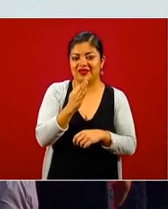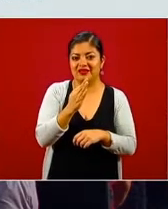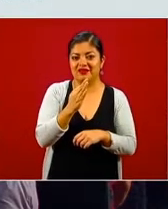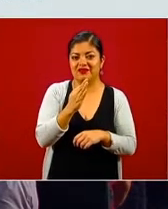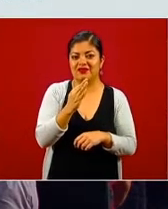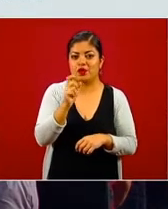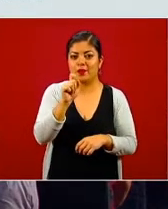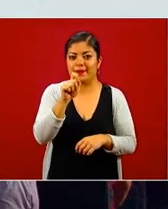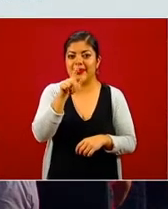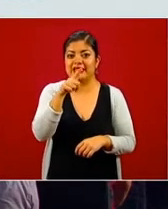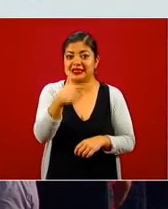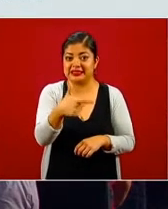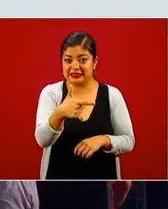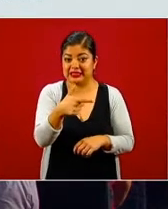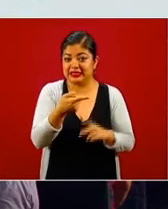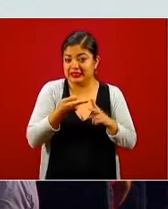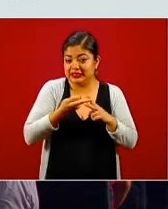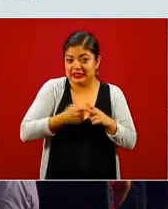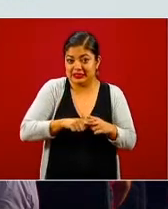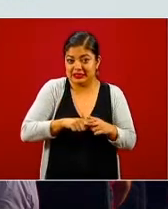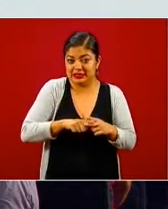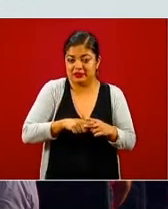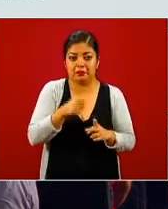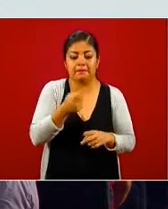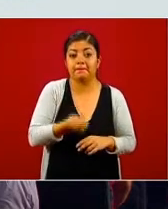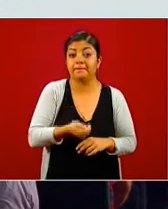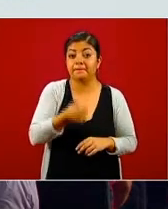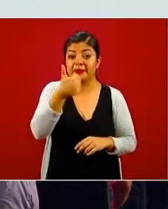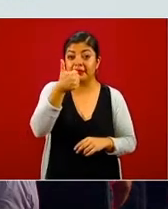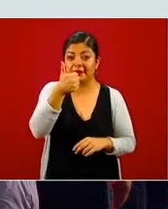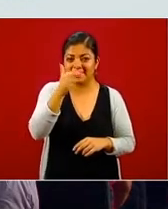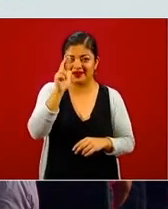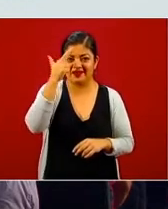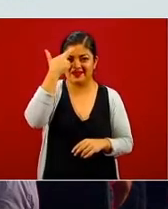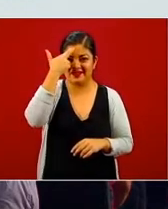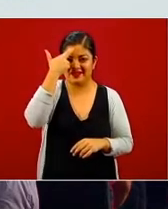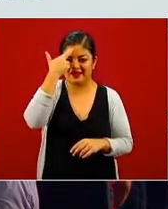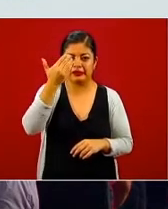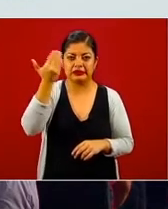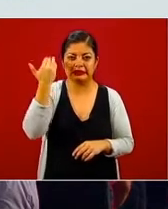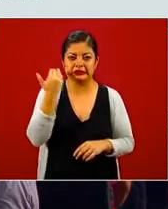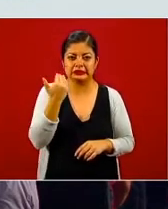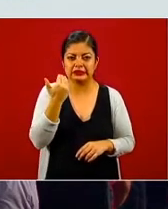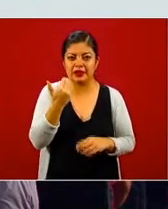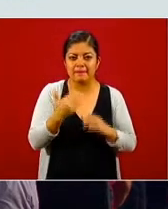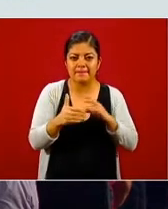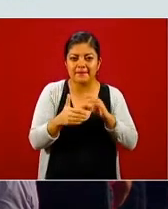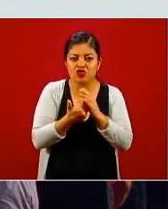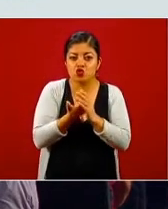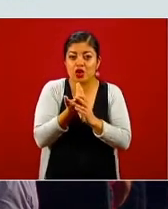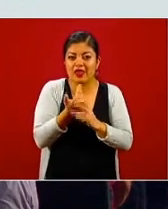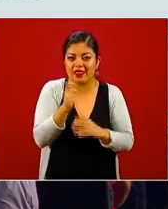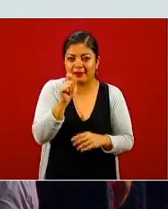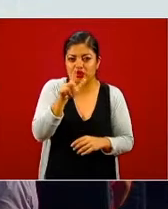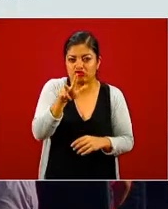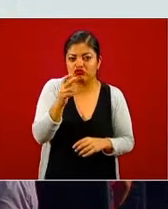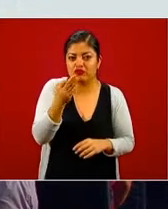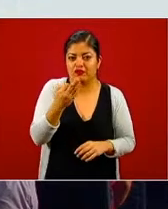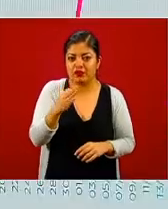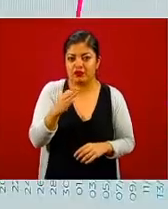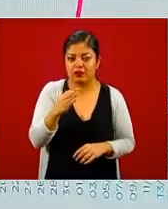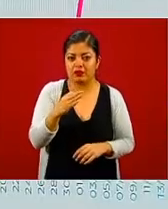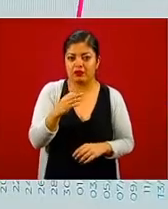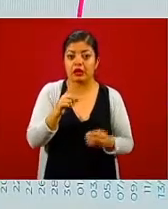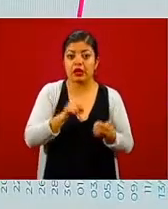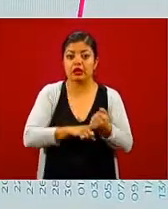the dates. February 27th over here on the left. That's when we registered. The first case was registered,